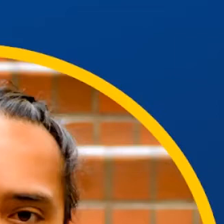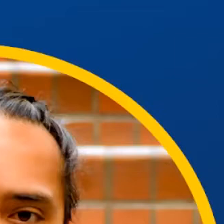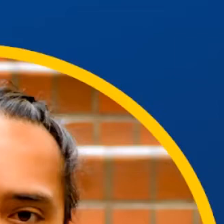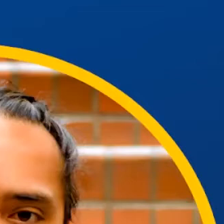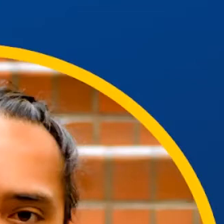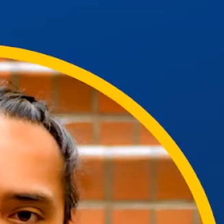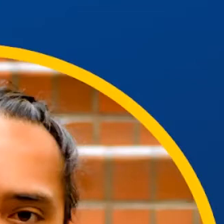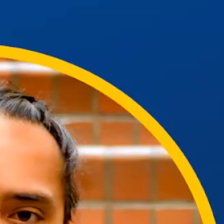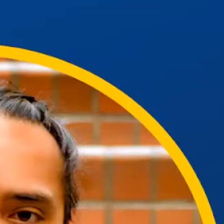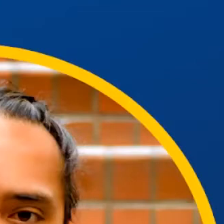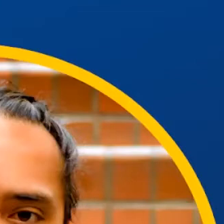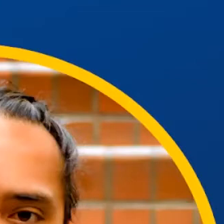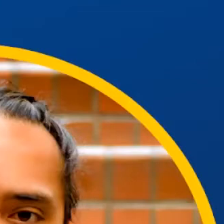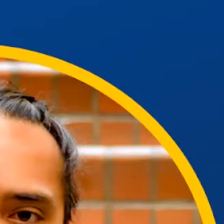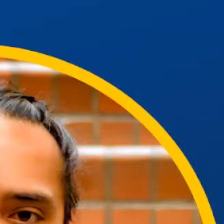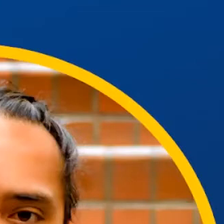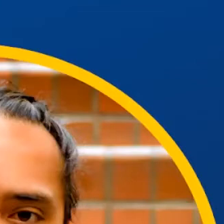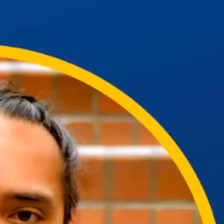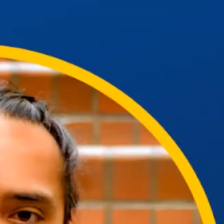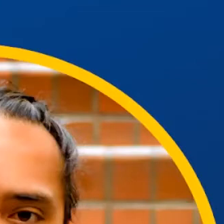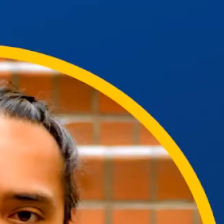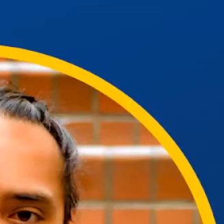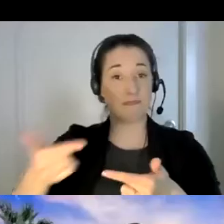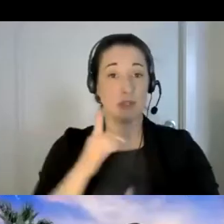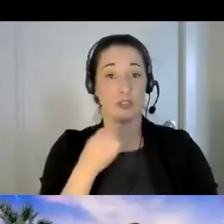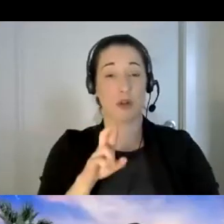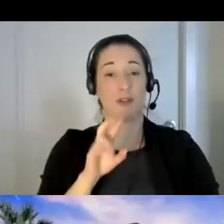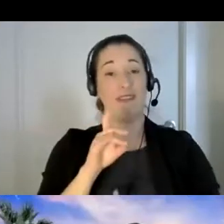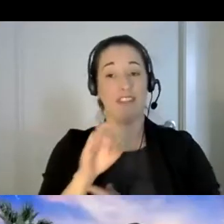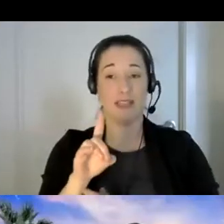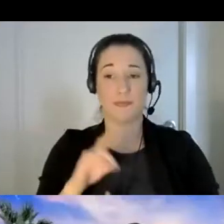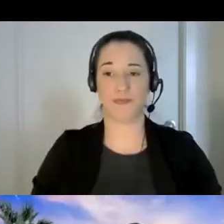So without further ado, Dr. David.